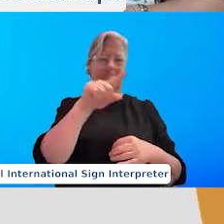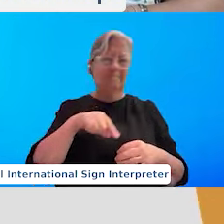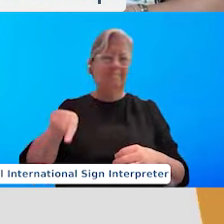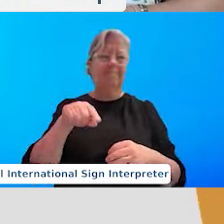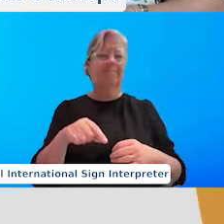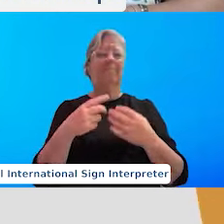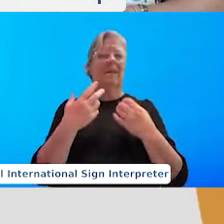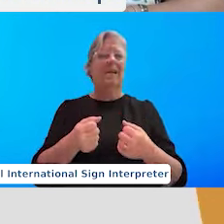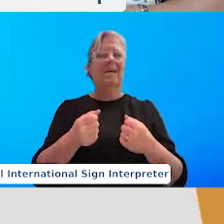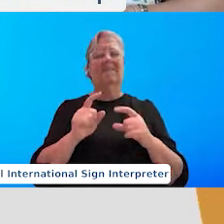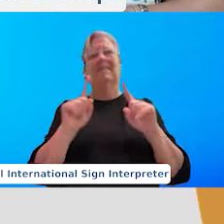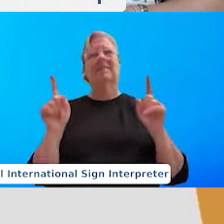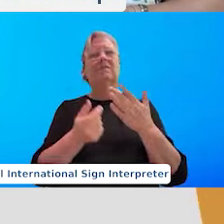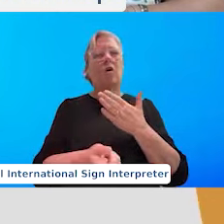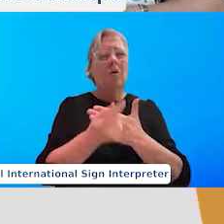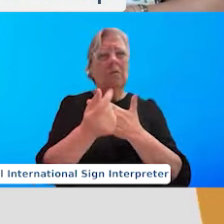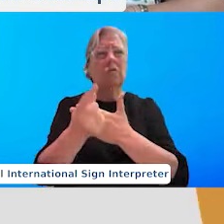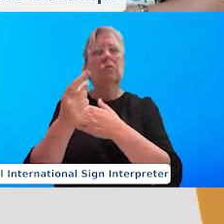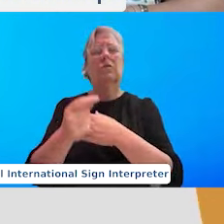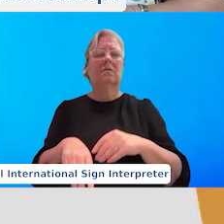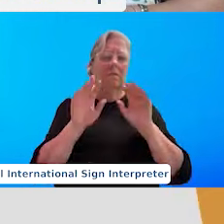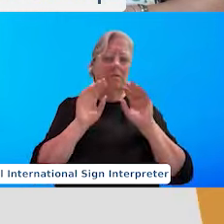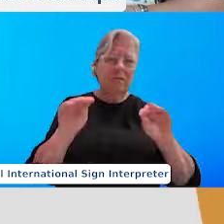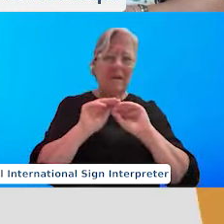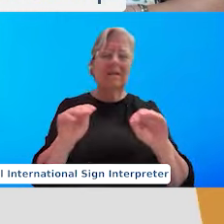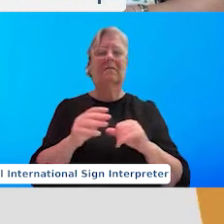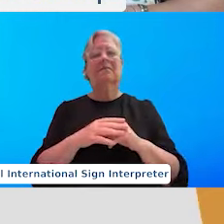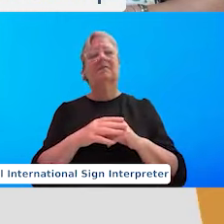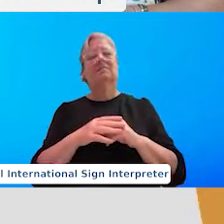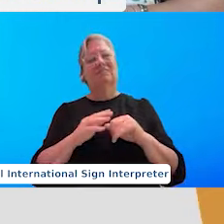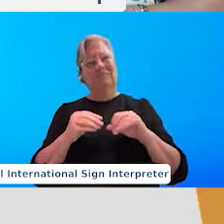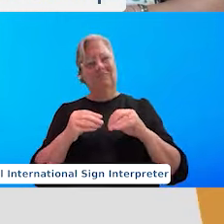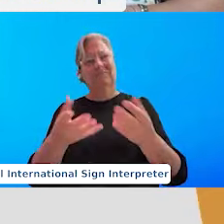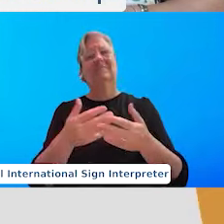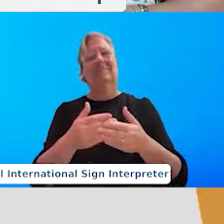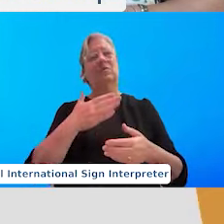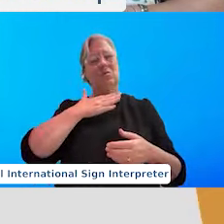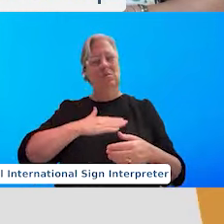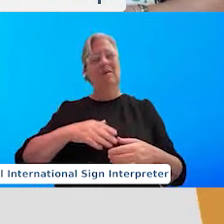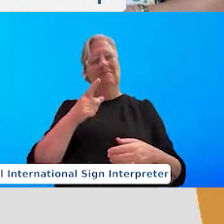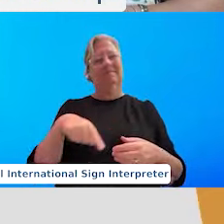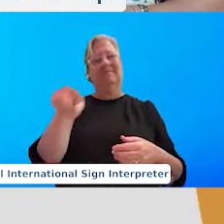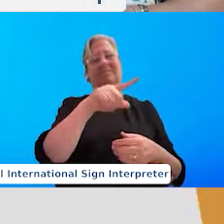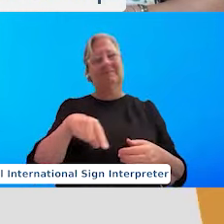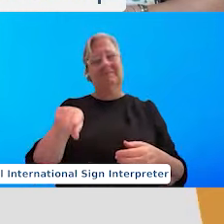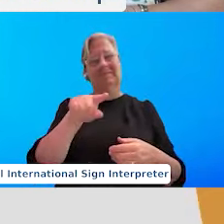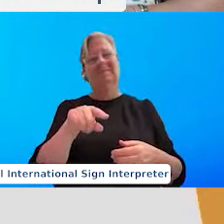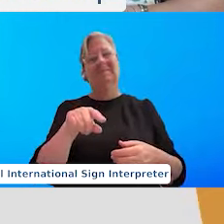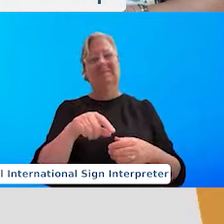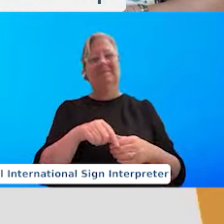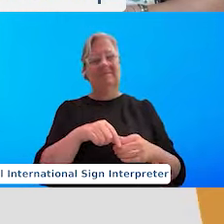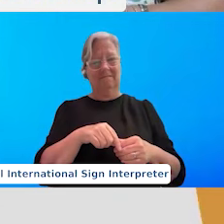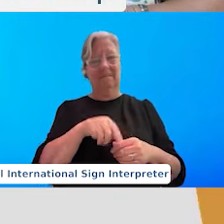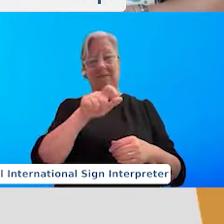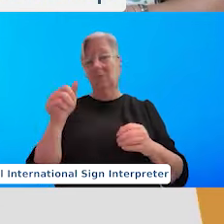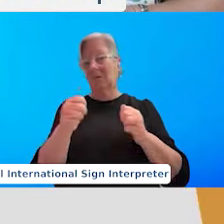Convention on the Rights of Persons with Disabilities, we use to the greatest extent